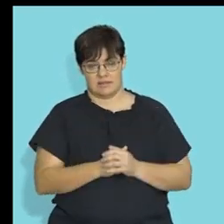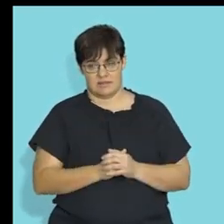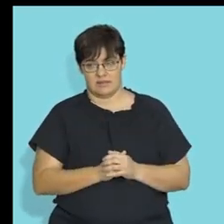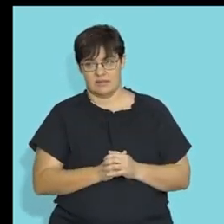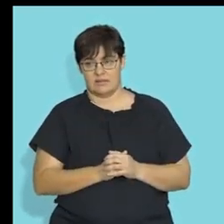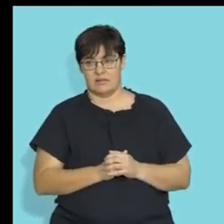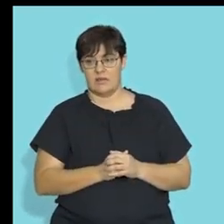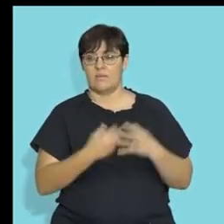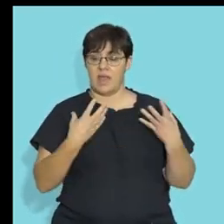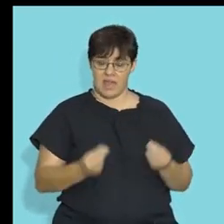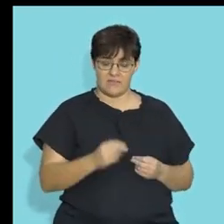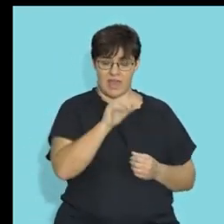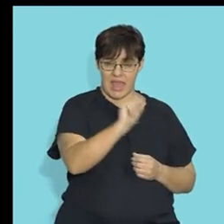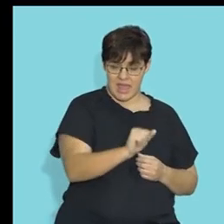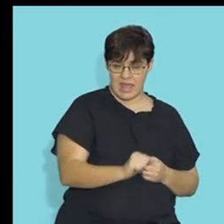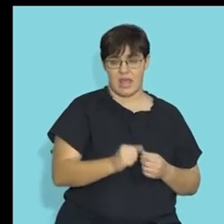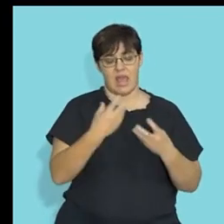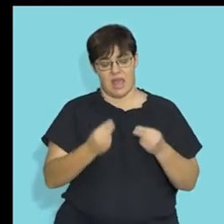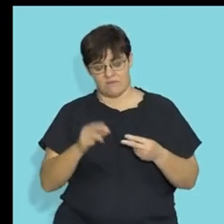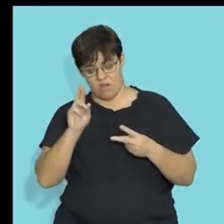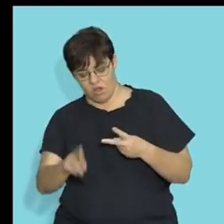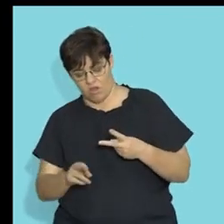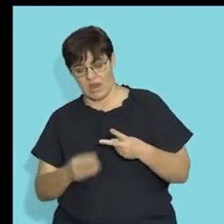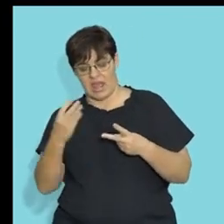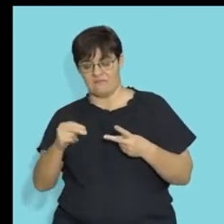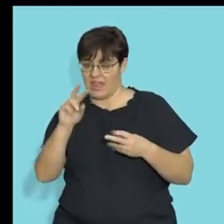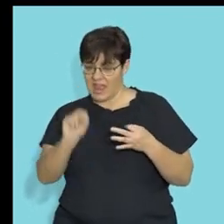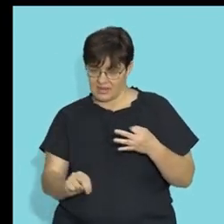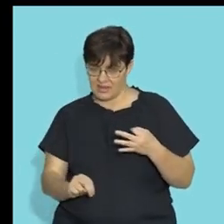to 9. Because I have my a, as well as